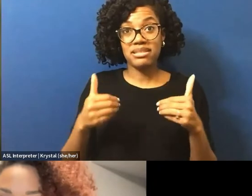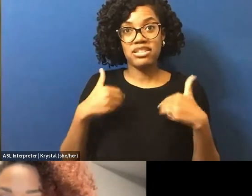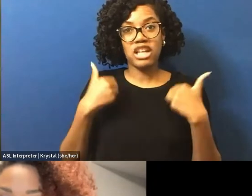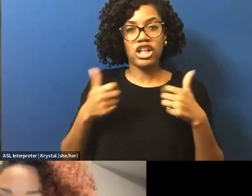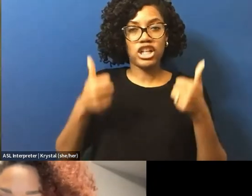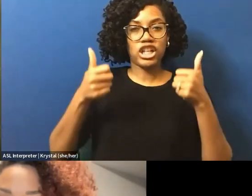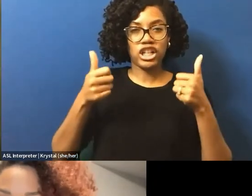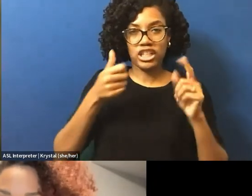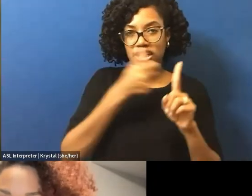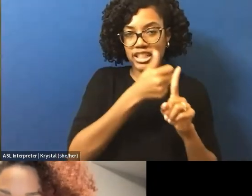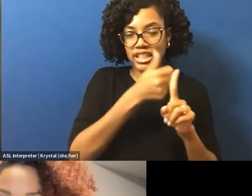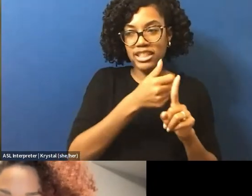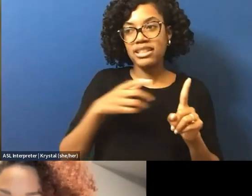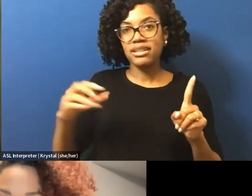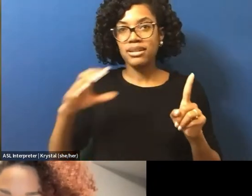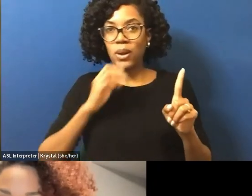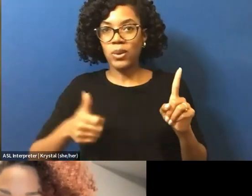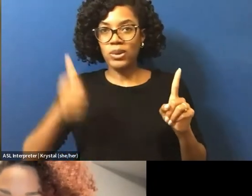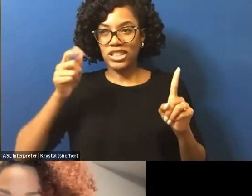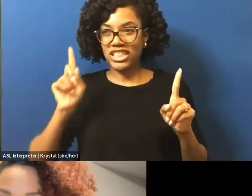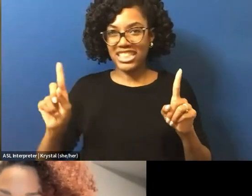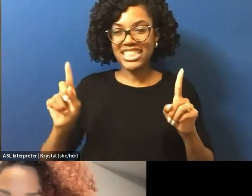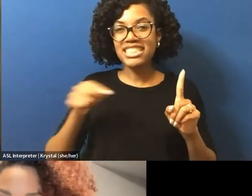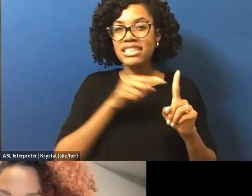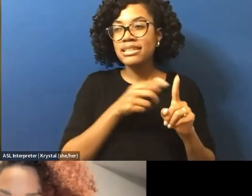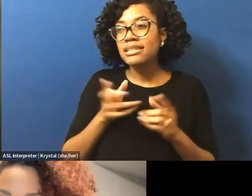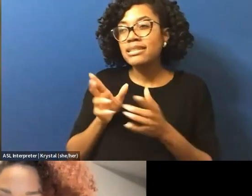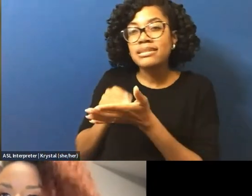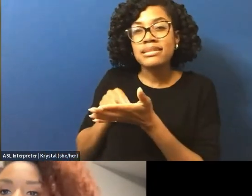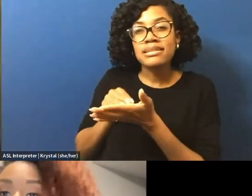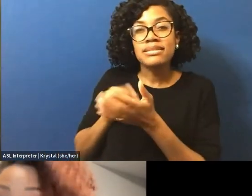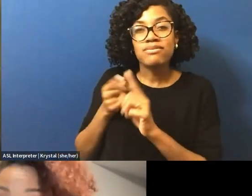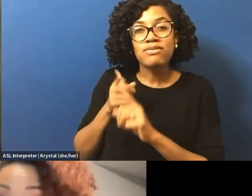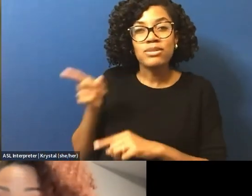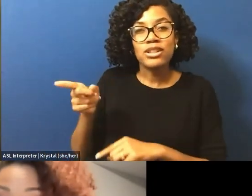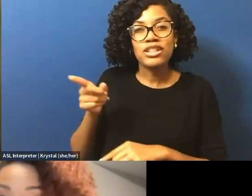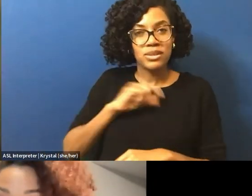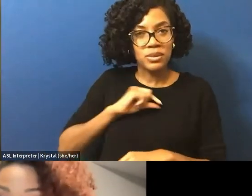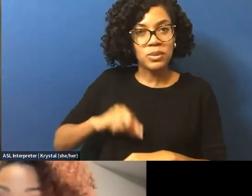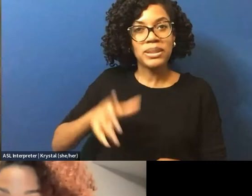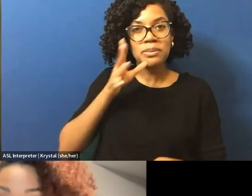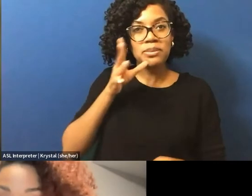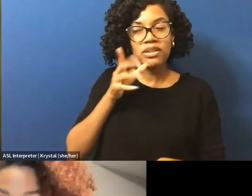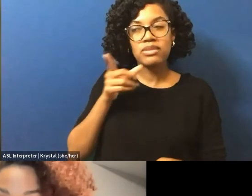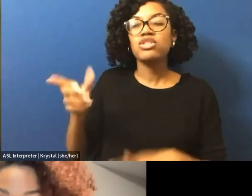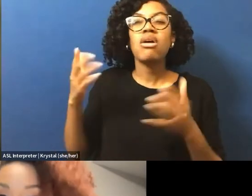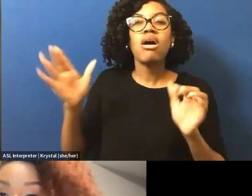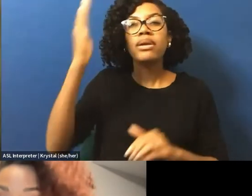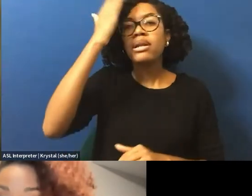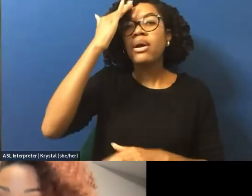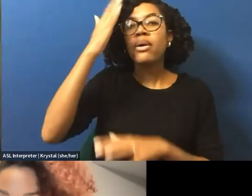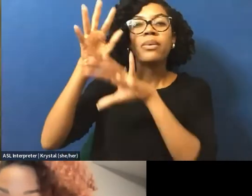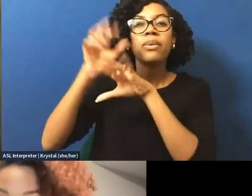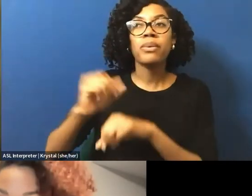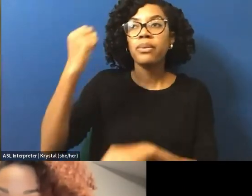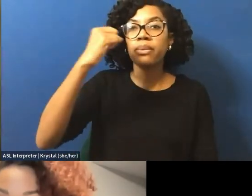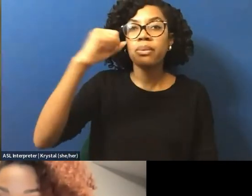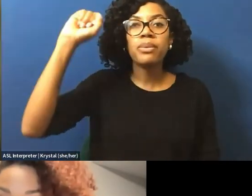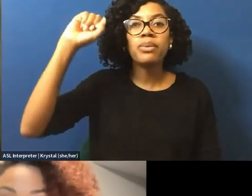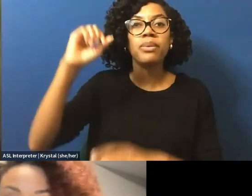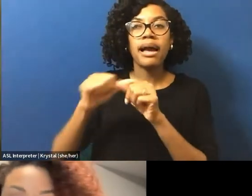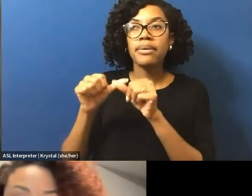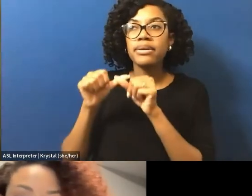her because she knows how to sustain a movement and because she's well-read and literate in, you know, political